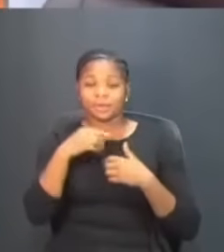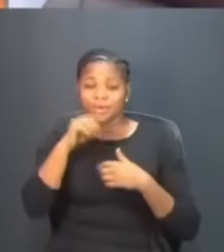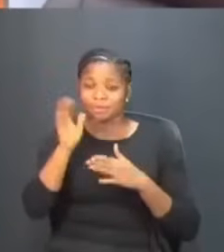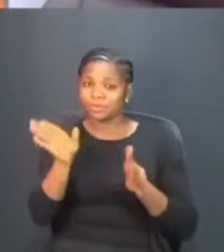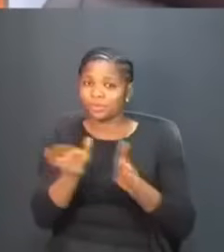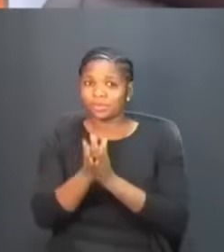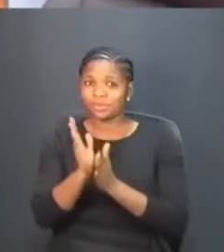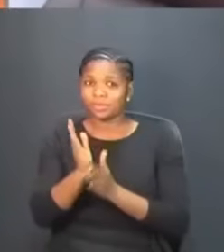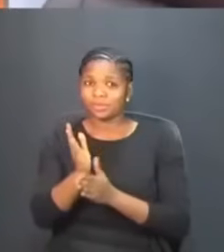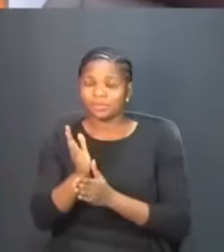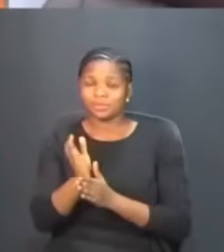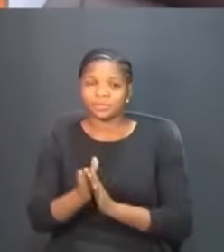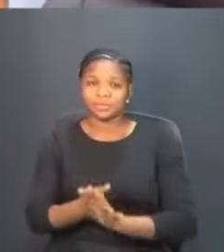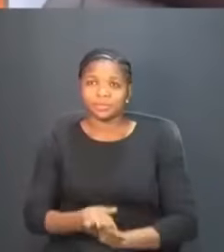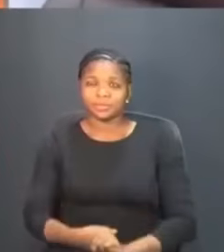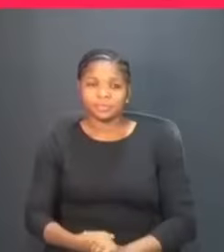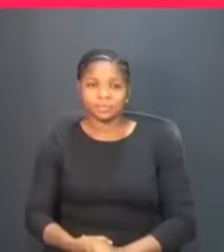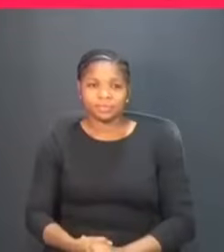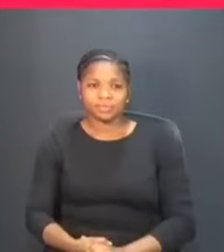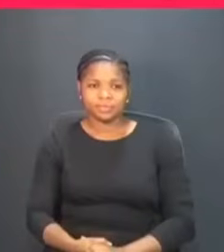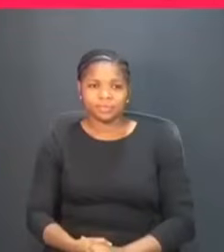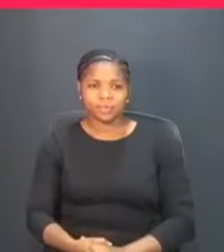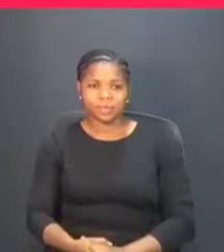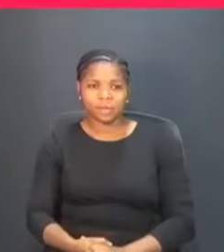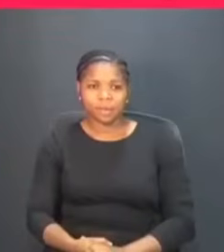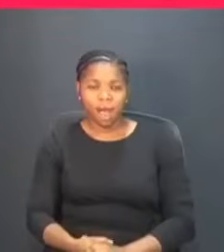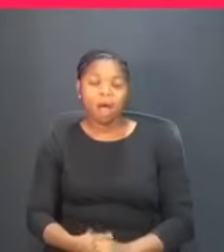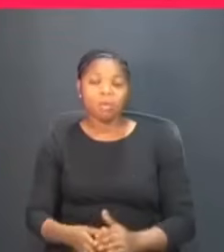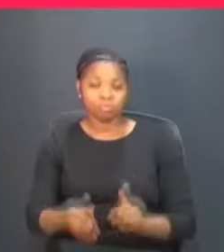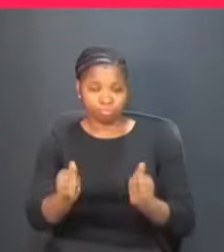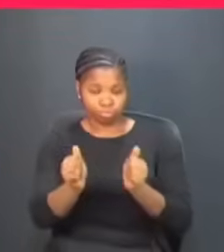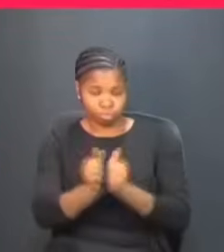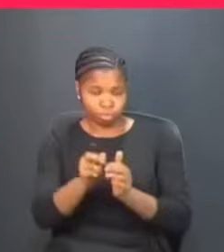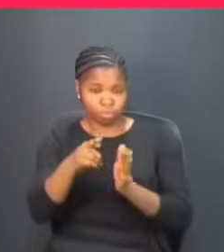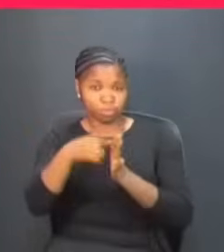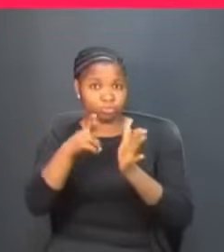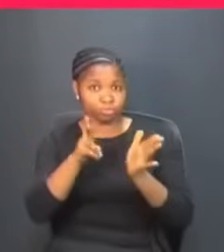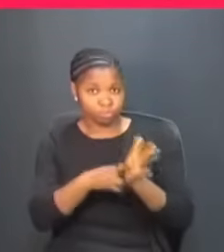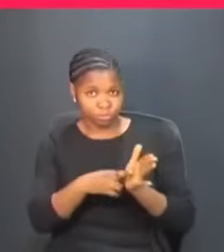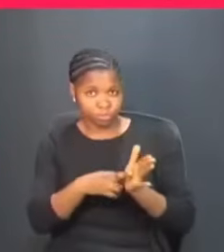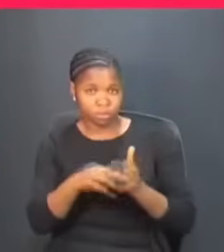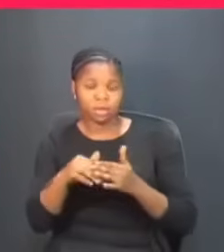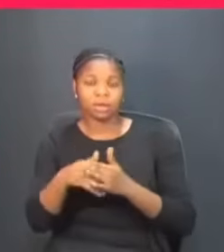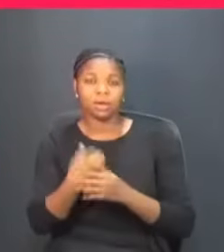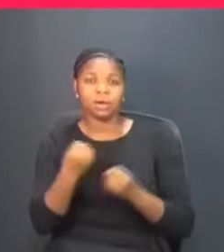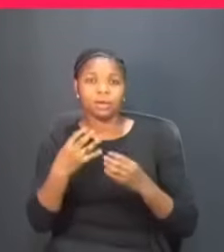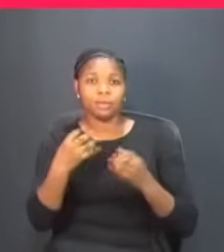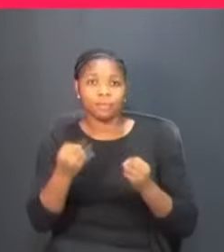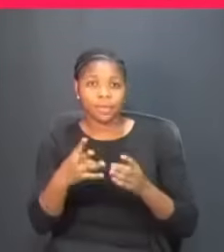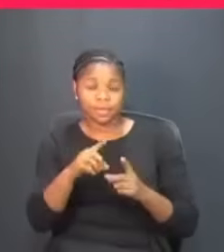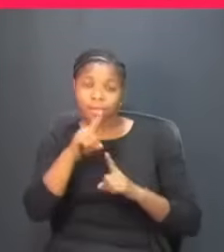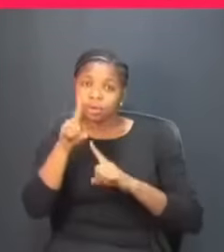Hello? How many, by the rules, how many supplementary questions are you entitled to?